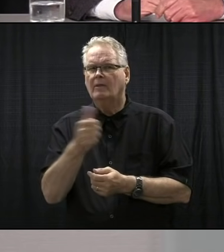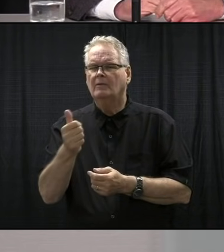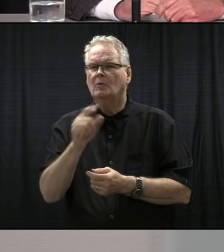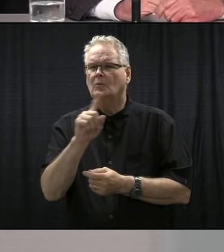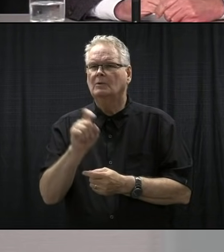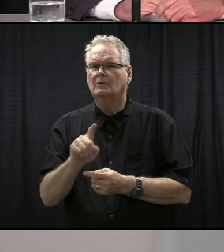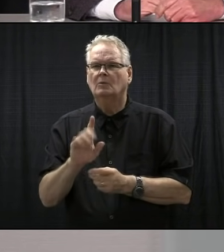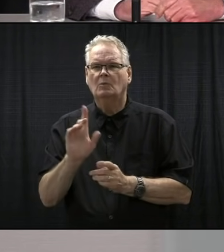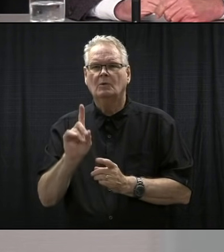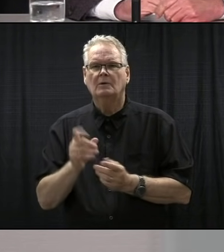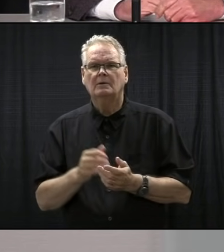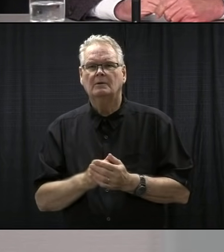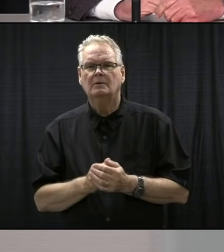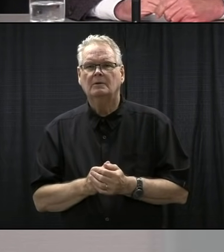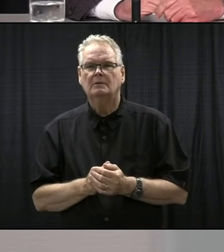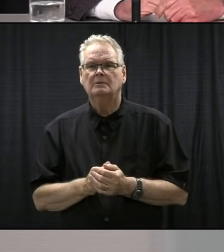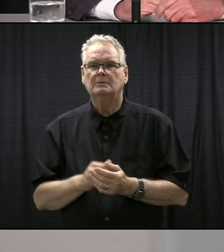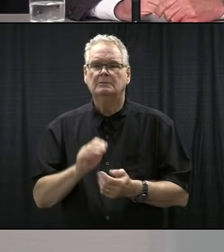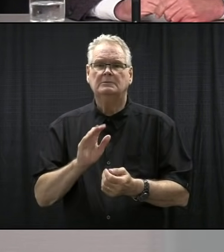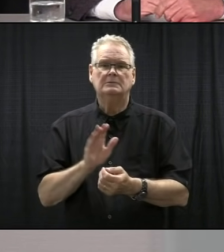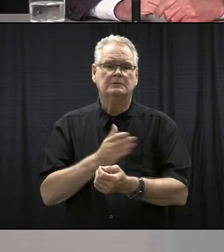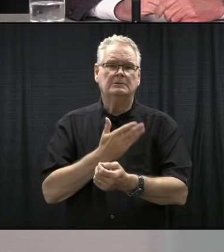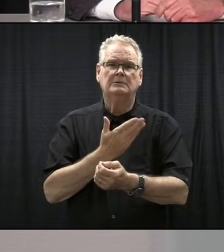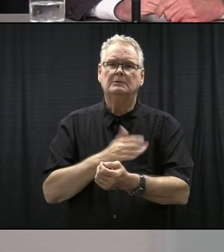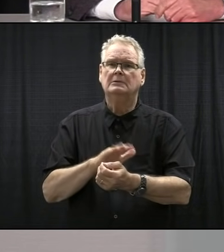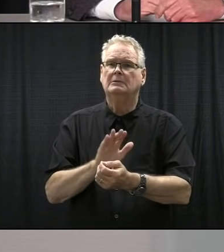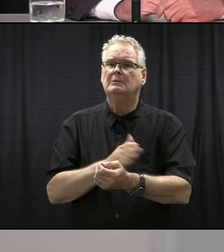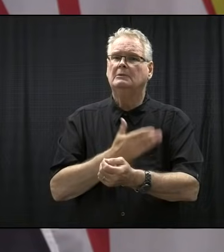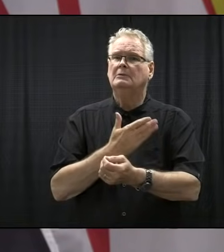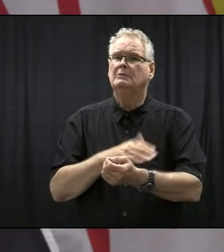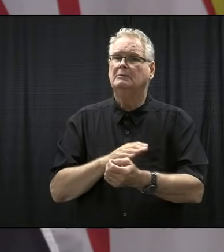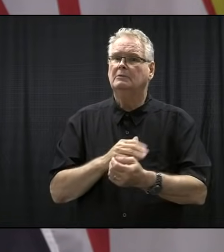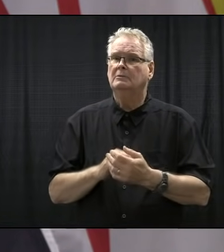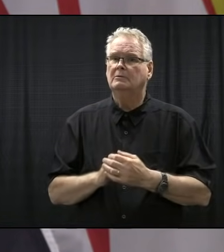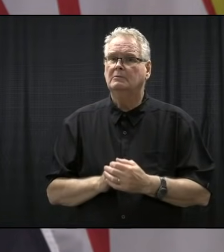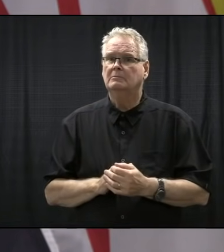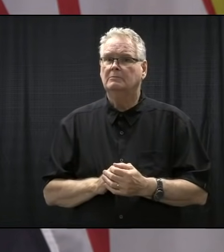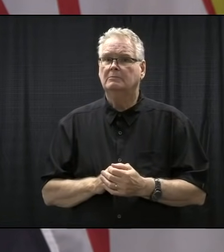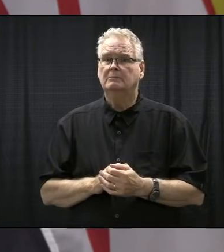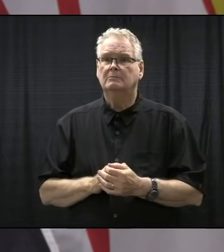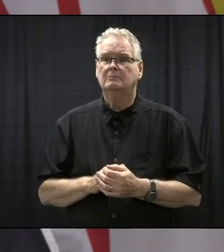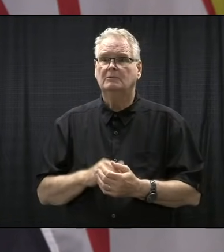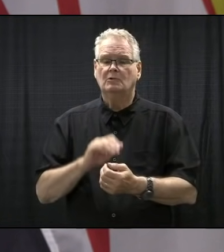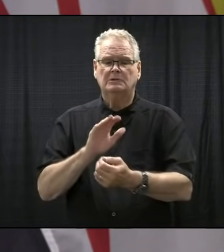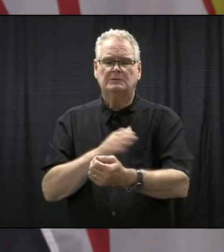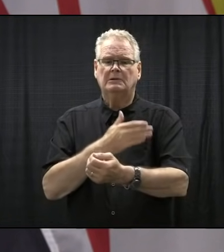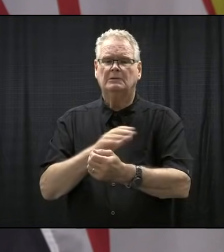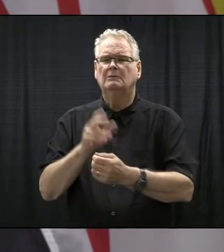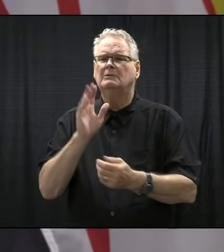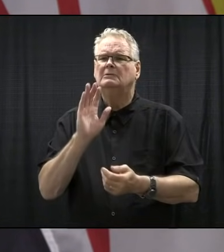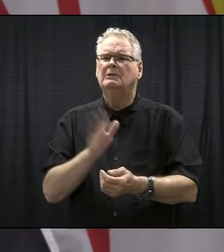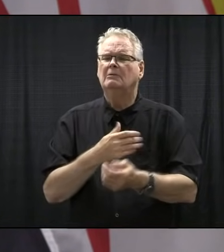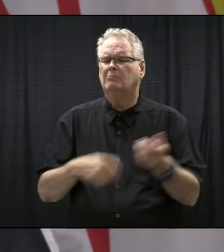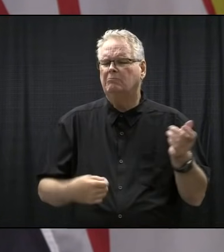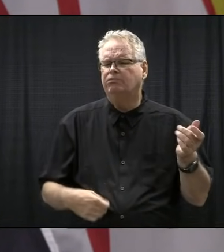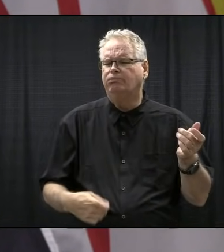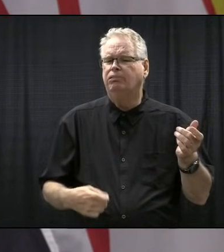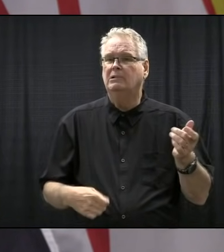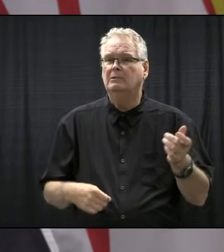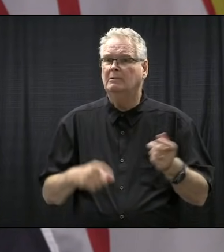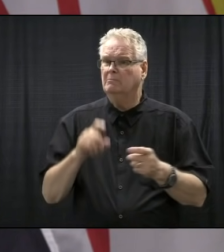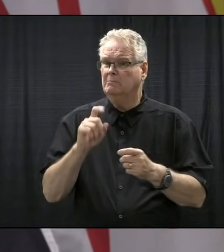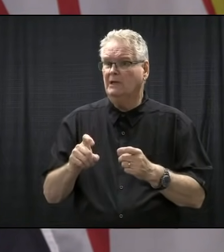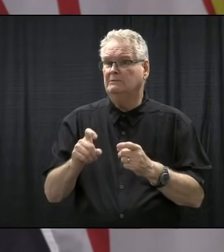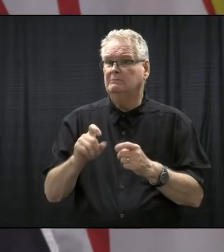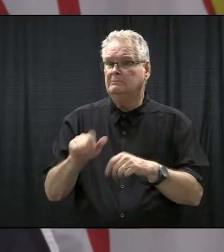physical distancing requirements? So at the moment, physical distancing is still recommended,